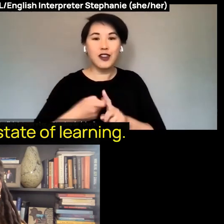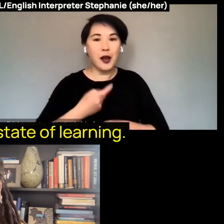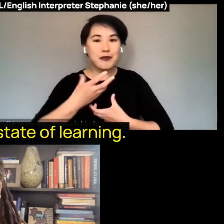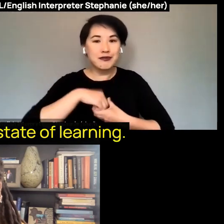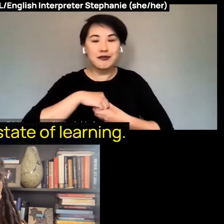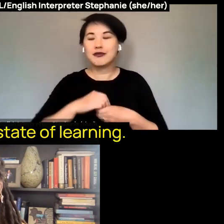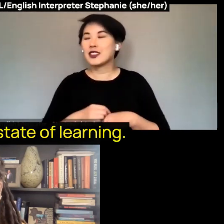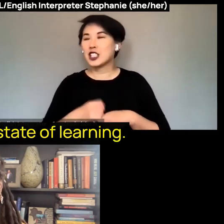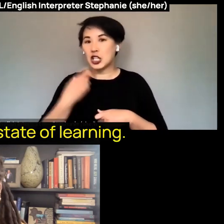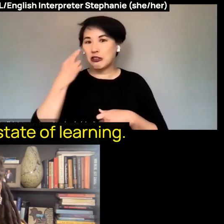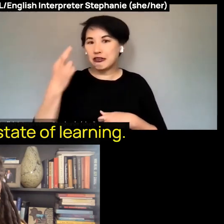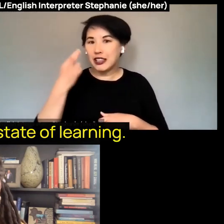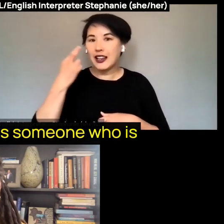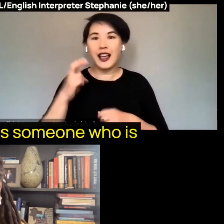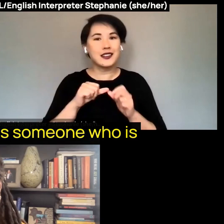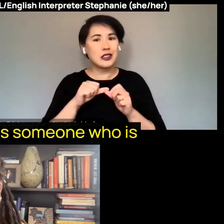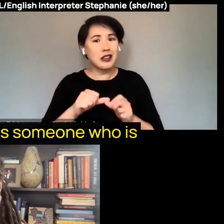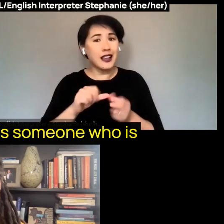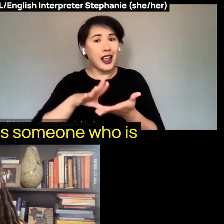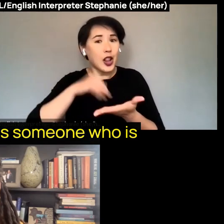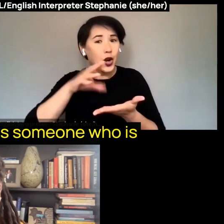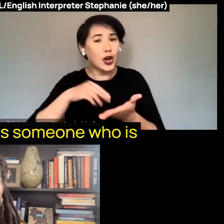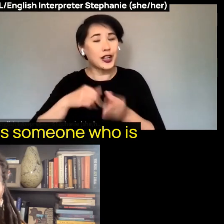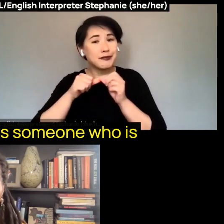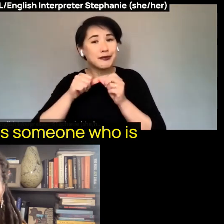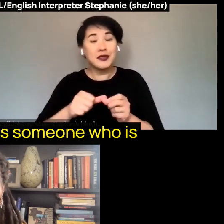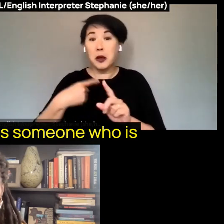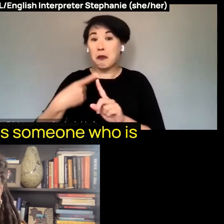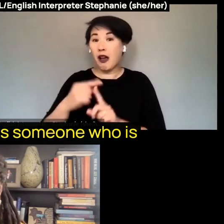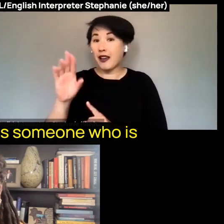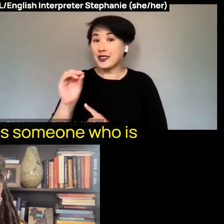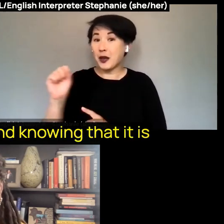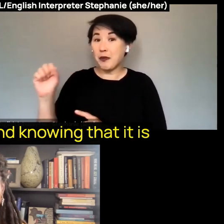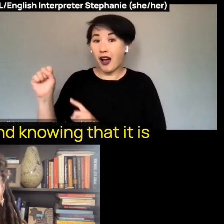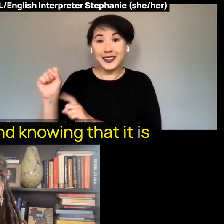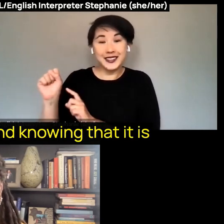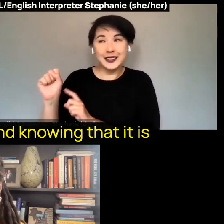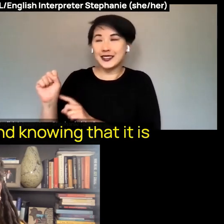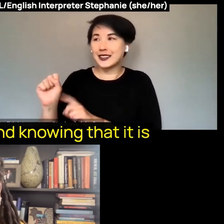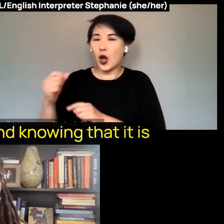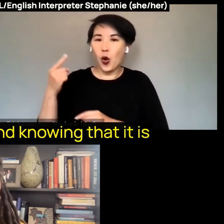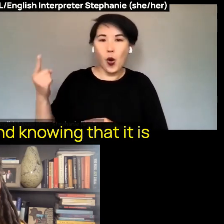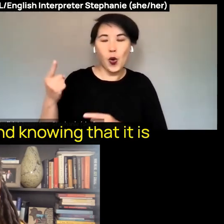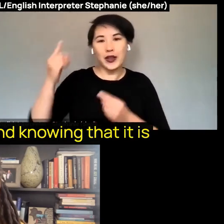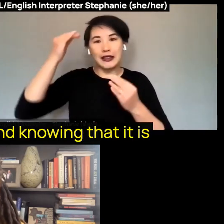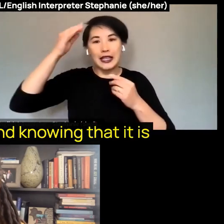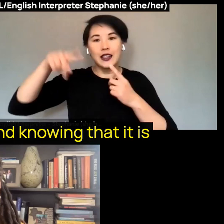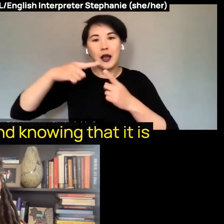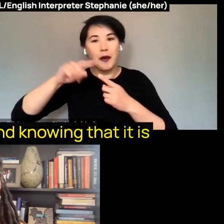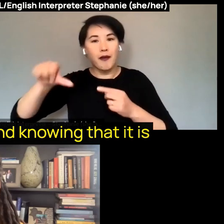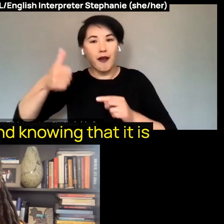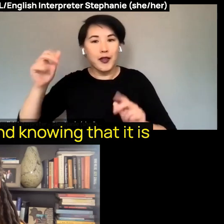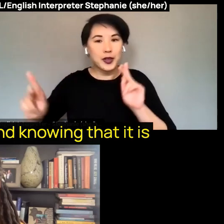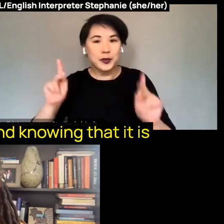in a constant state of learning. And ultimately, a boss is someone who is thinking about others and